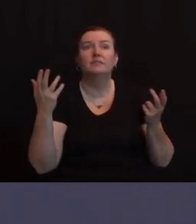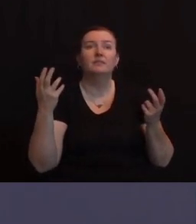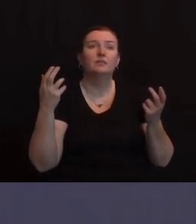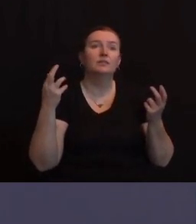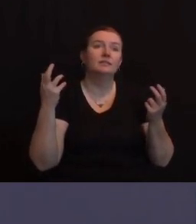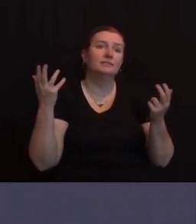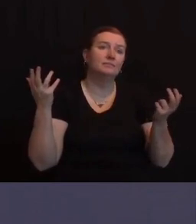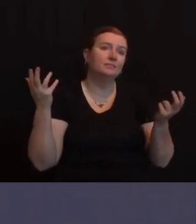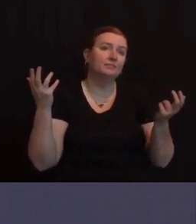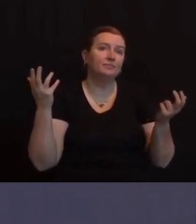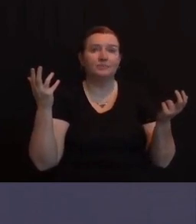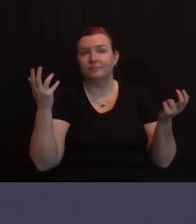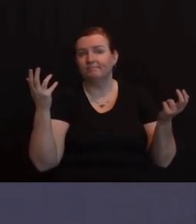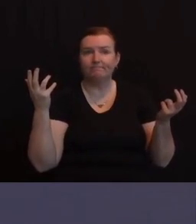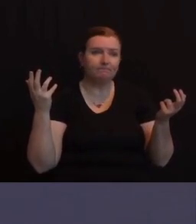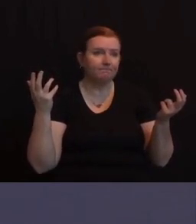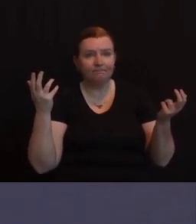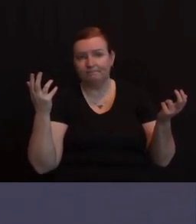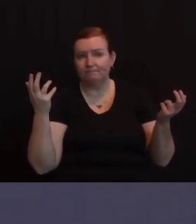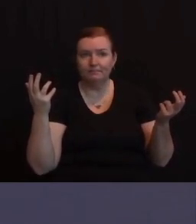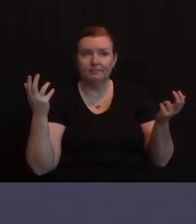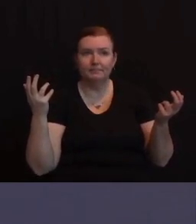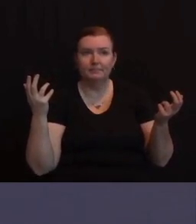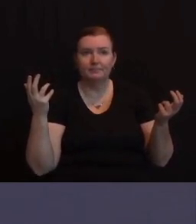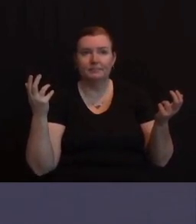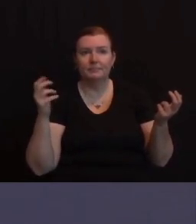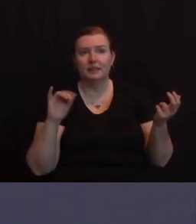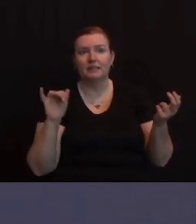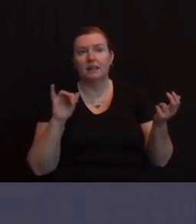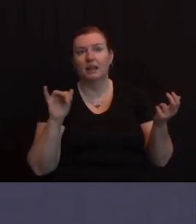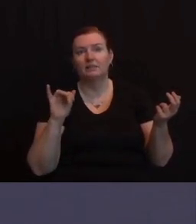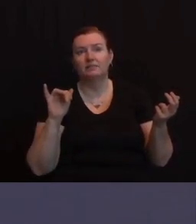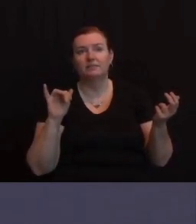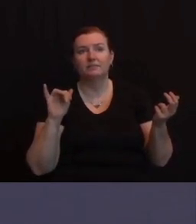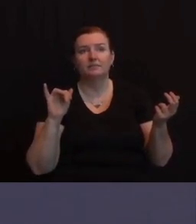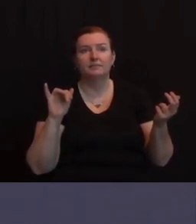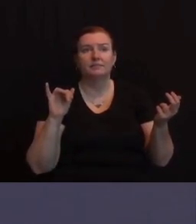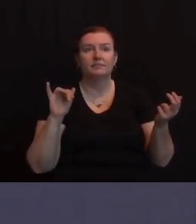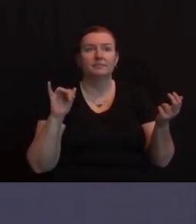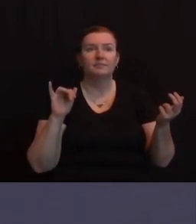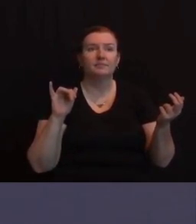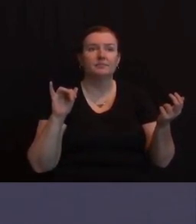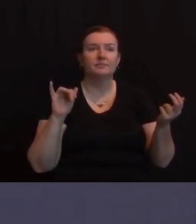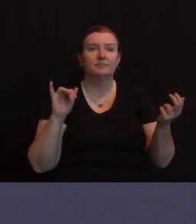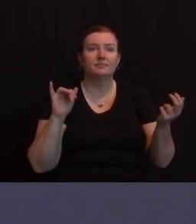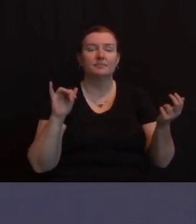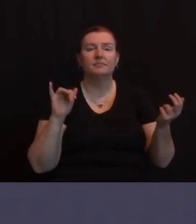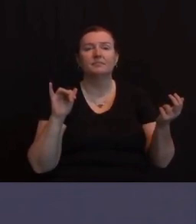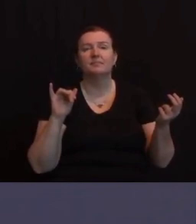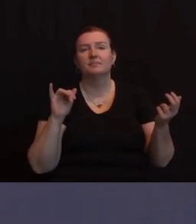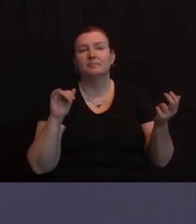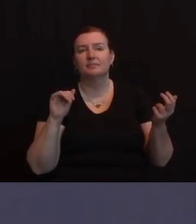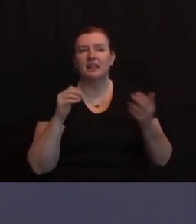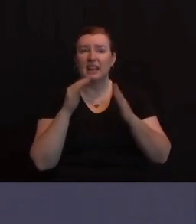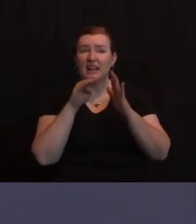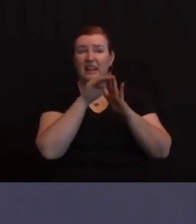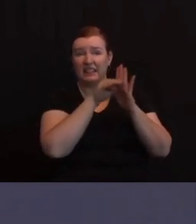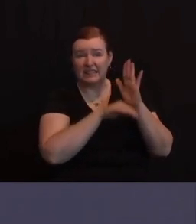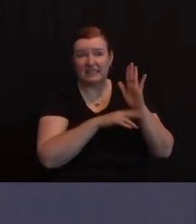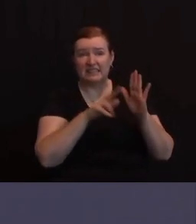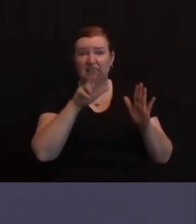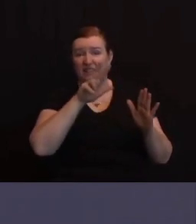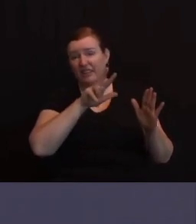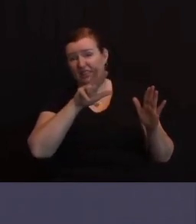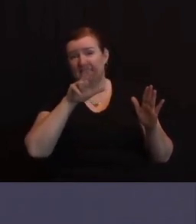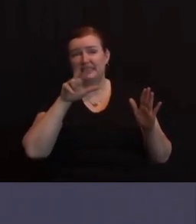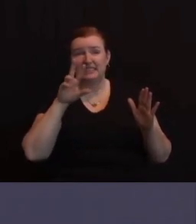them? And again, as was mentioned, Alex is gone, but 36 states on the watch list. So I